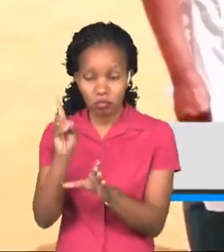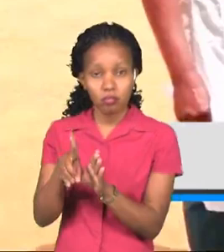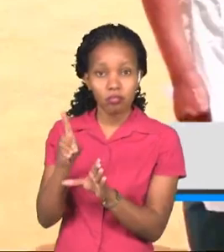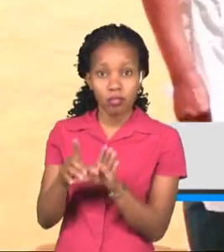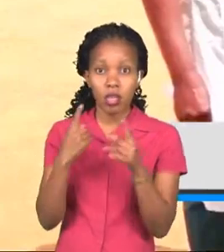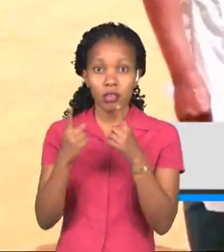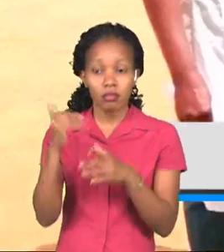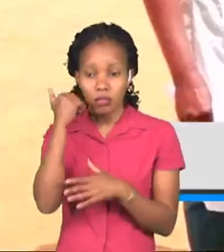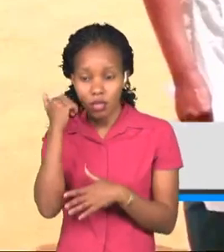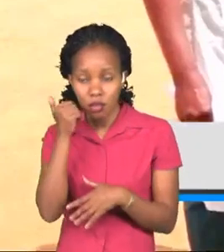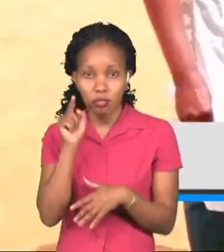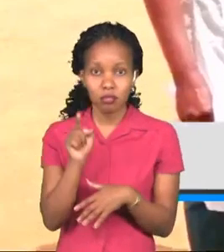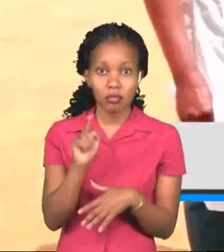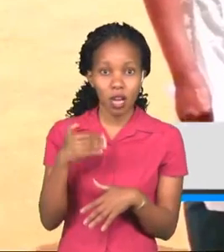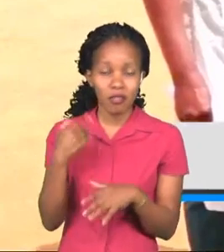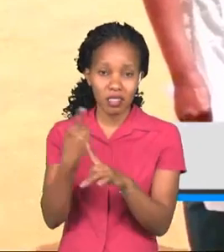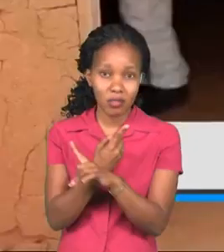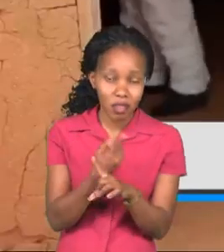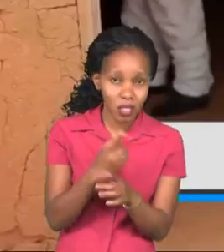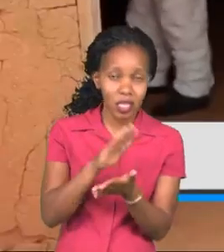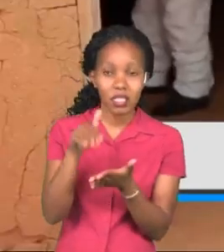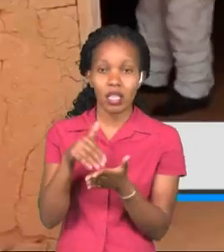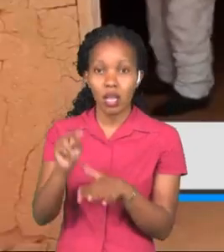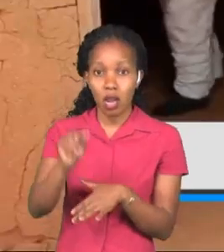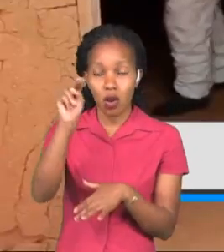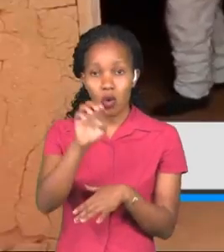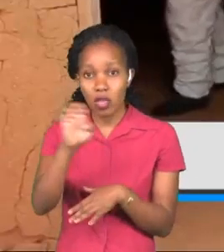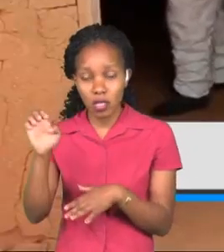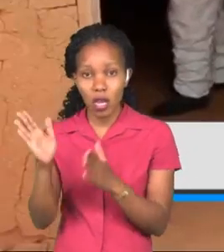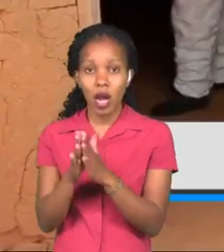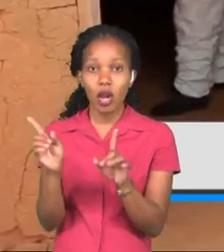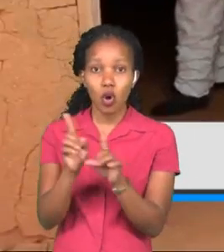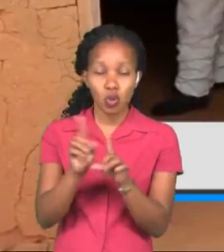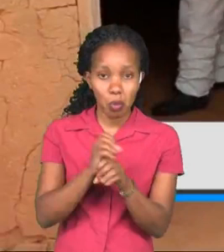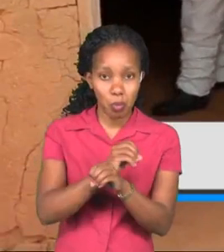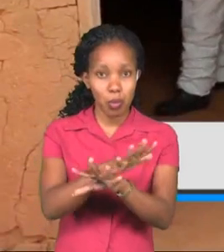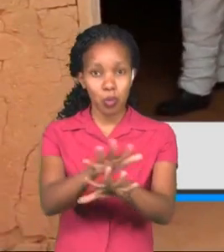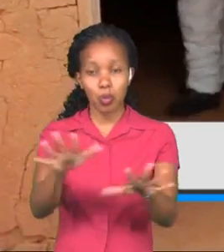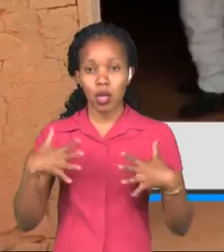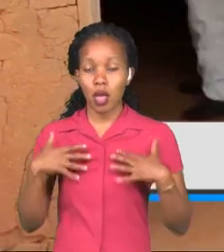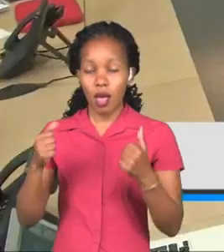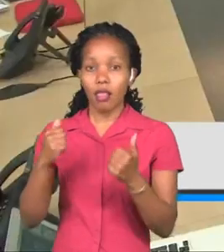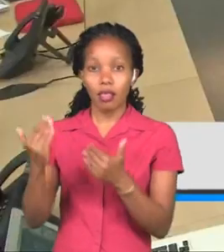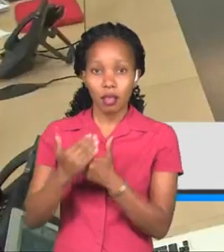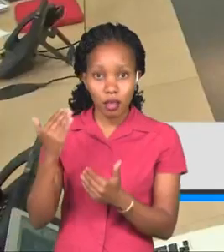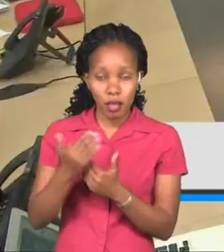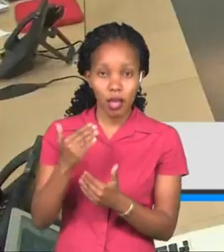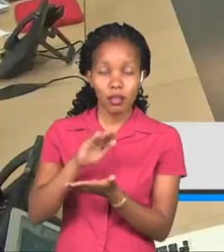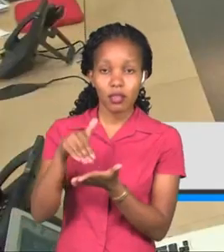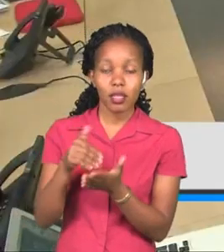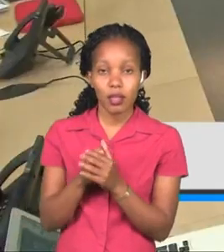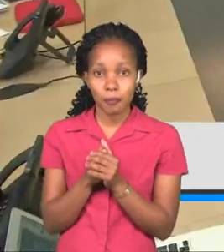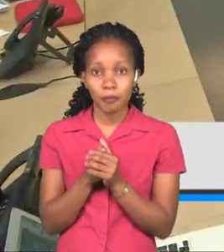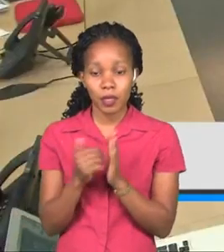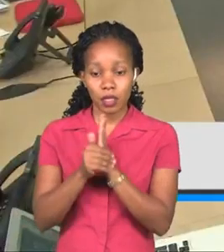the disease was entrenched in several epicenters in the northeast and was being transmitted in healthcare settings. Experts say